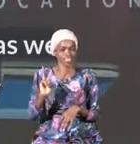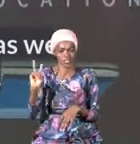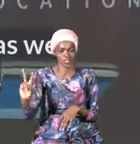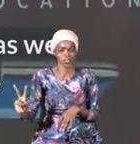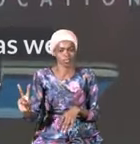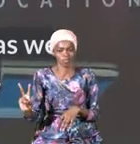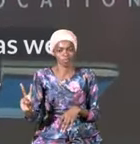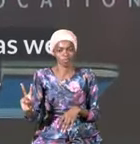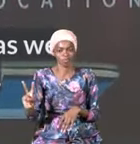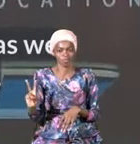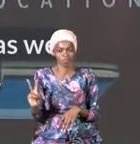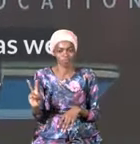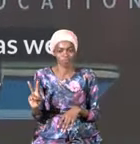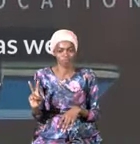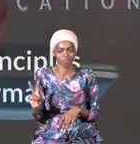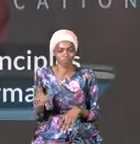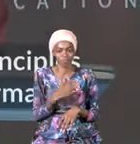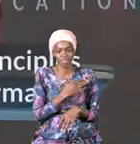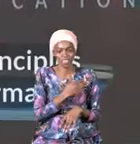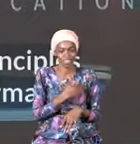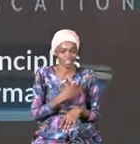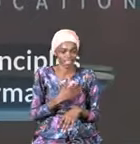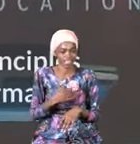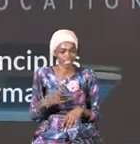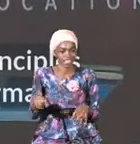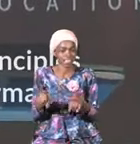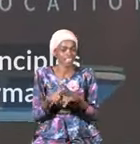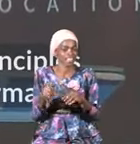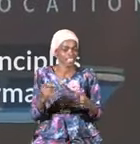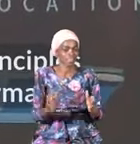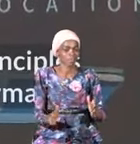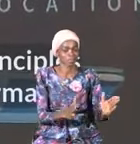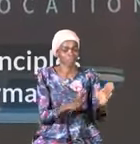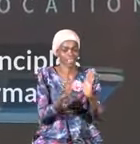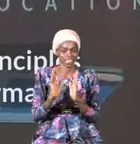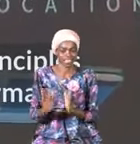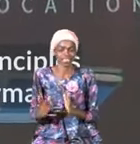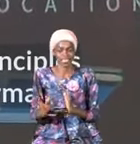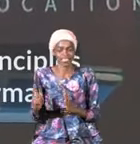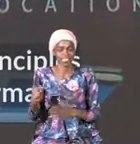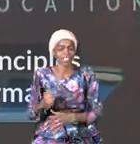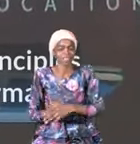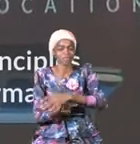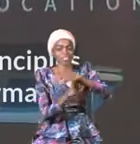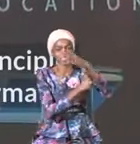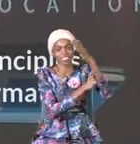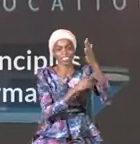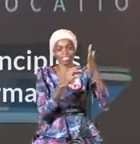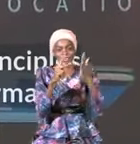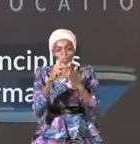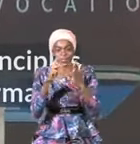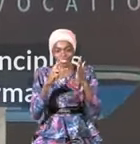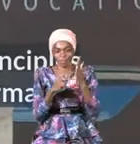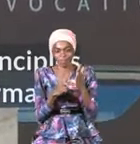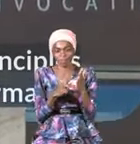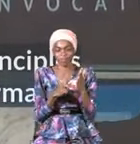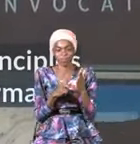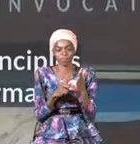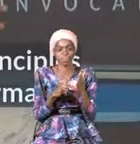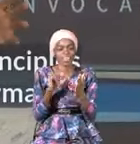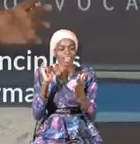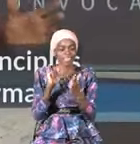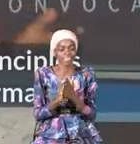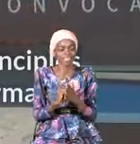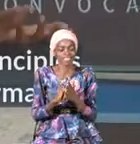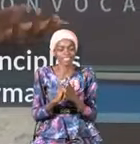2022. As the convener, the fundamental principles that